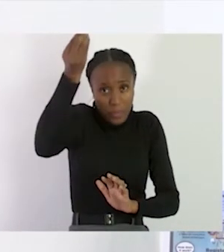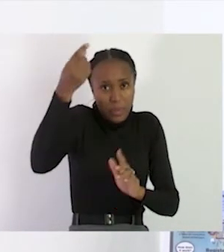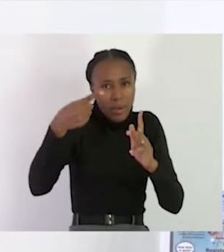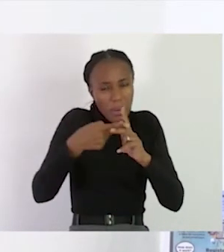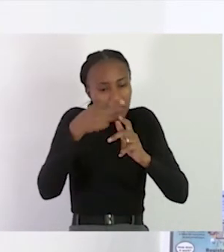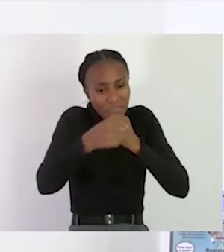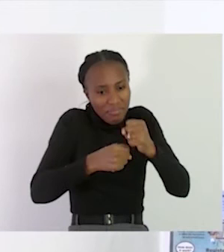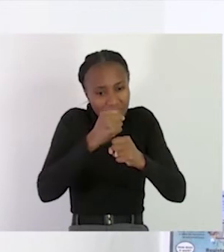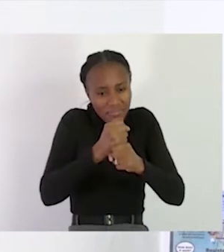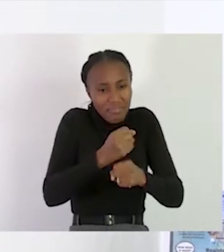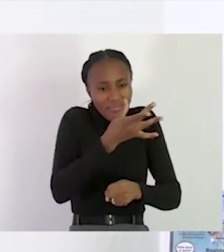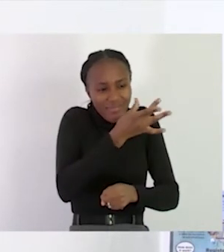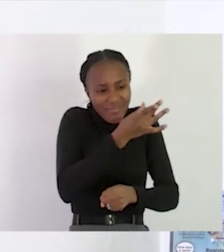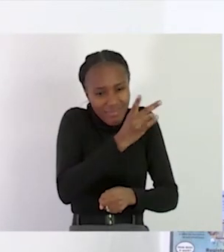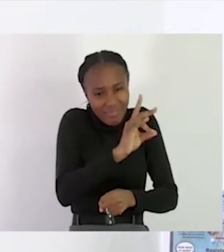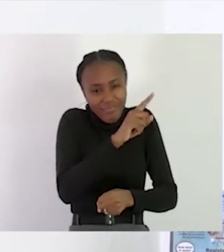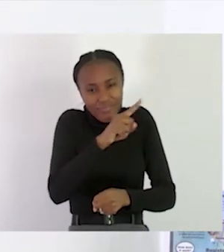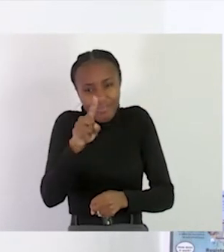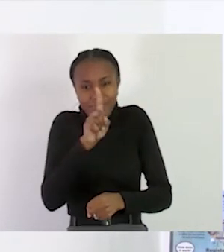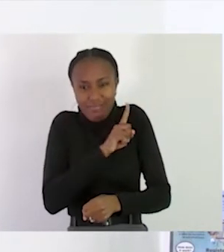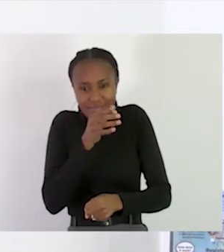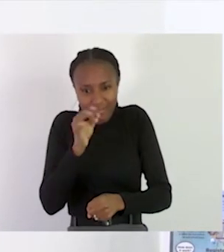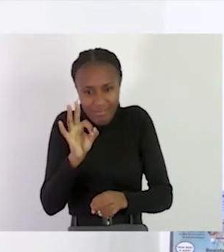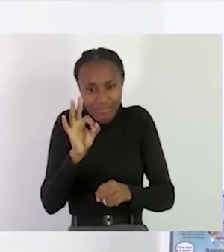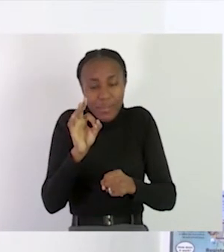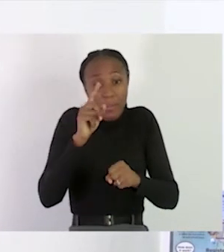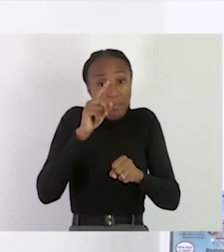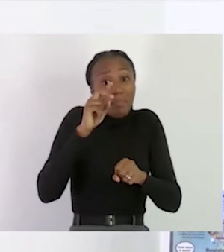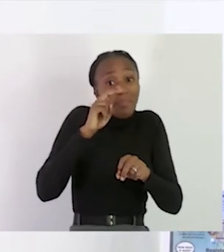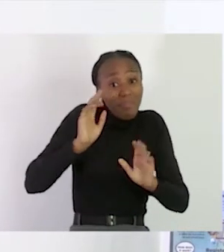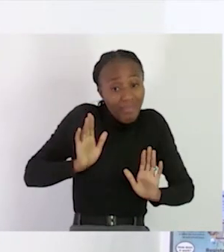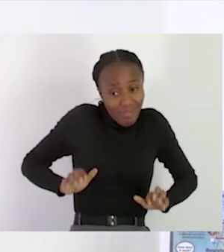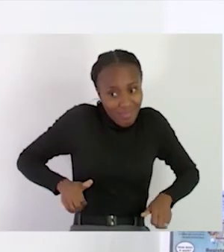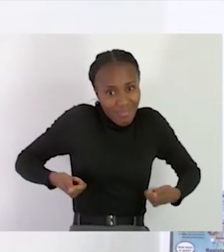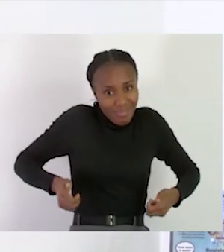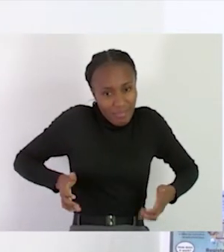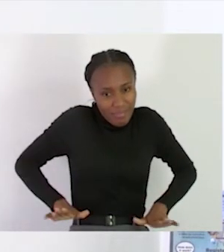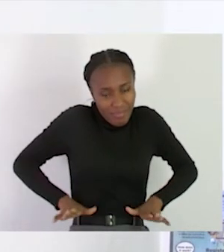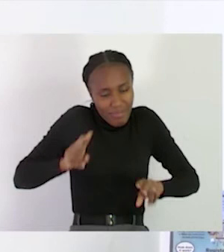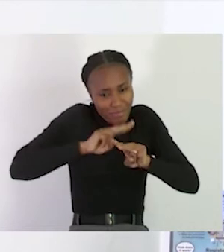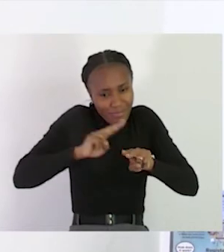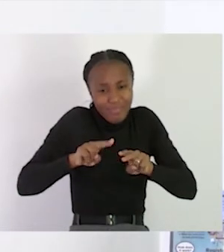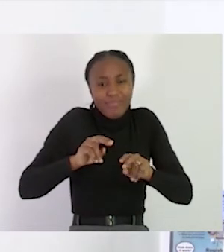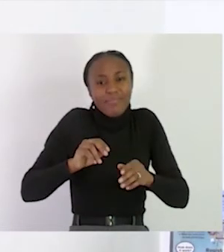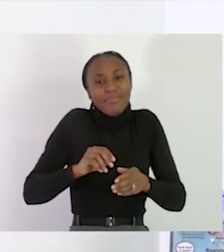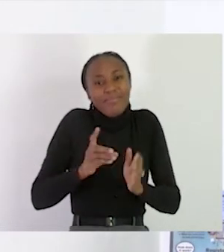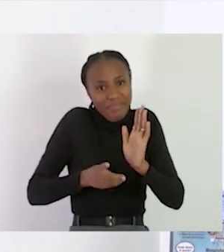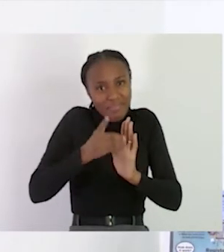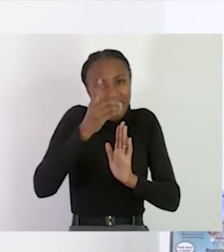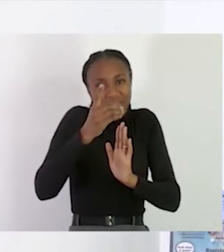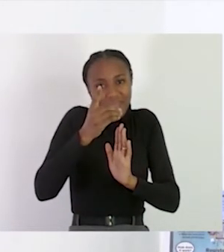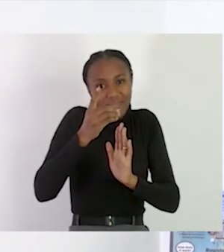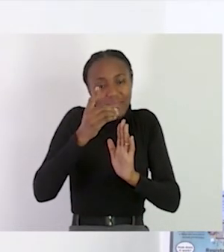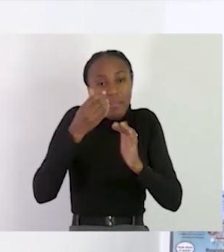ages 7 to ages 19. Girls usually mature faster than the boys. So changes in